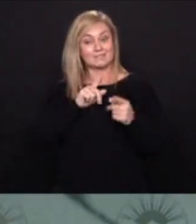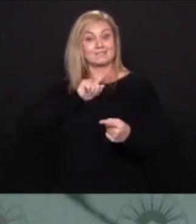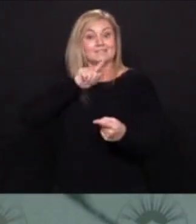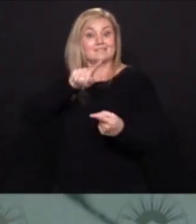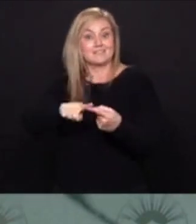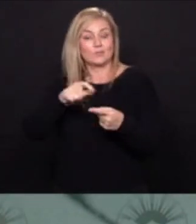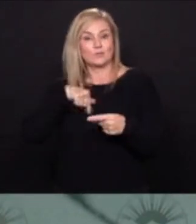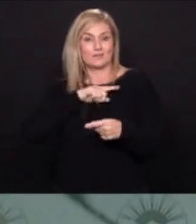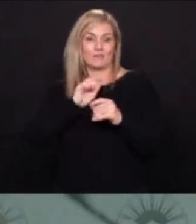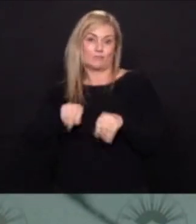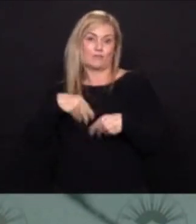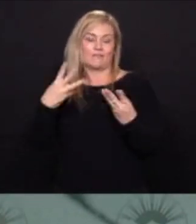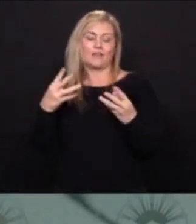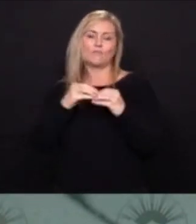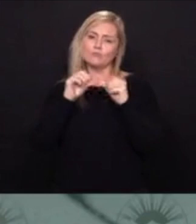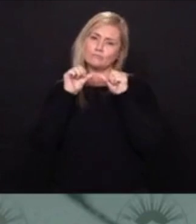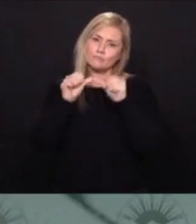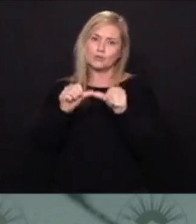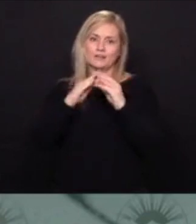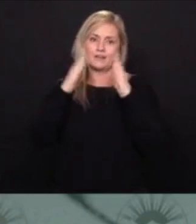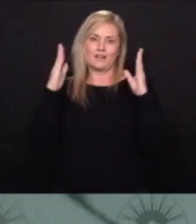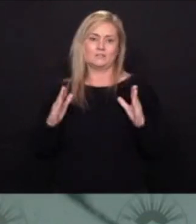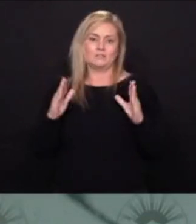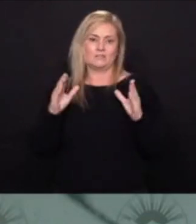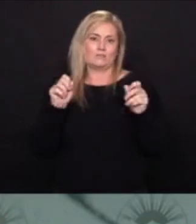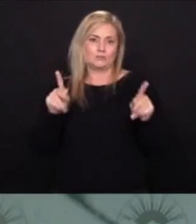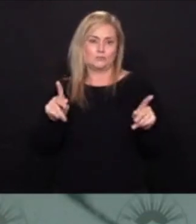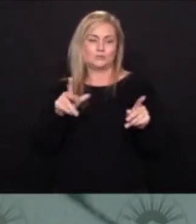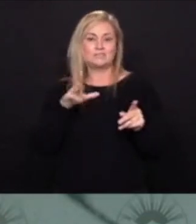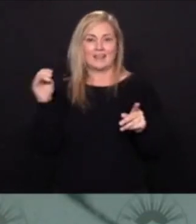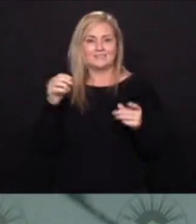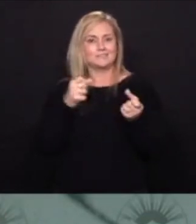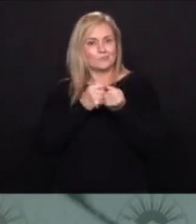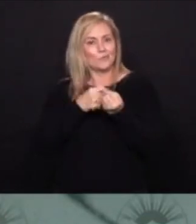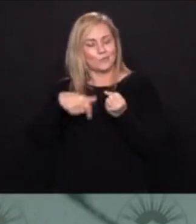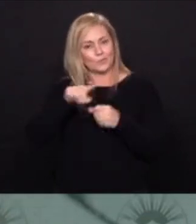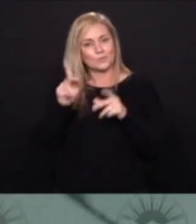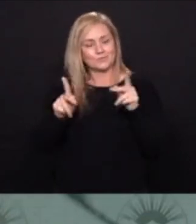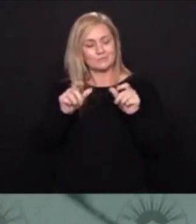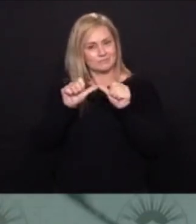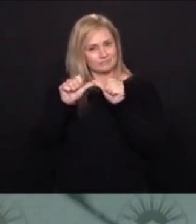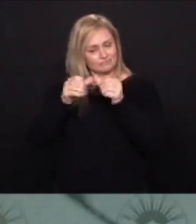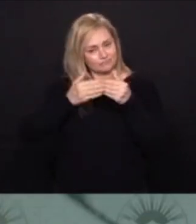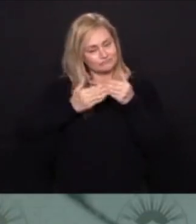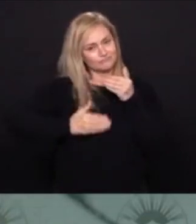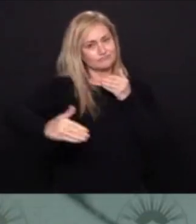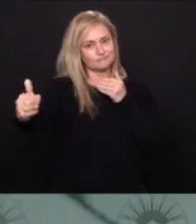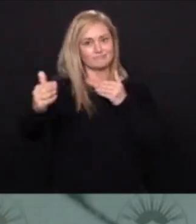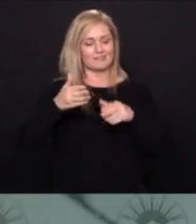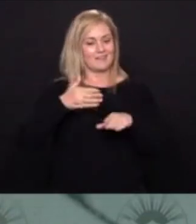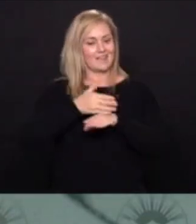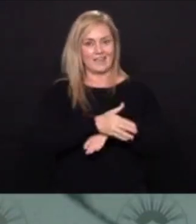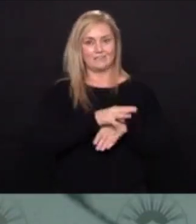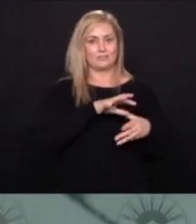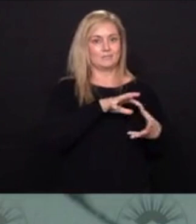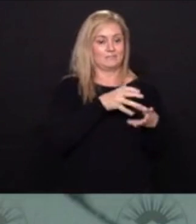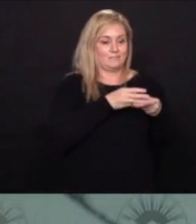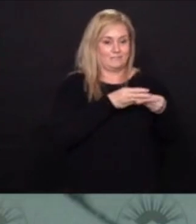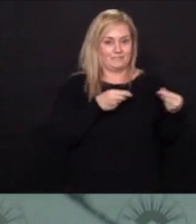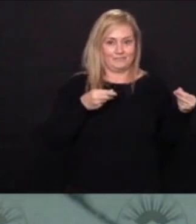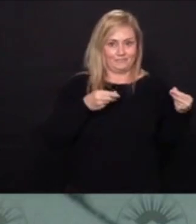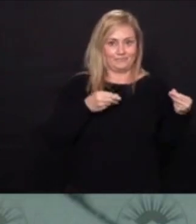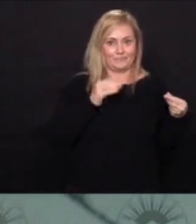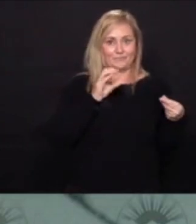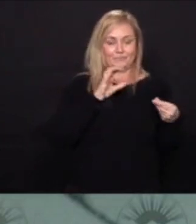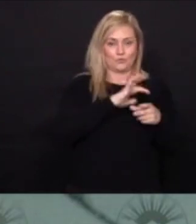housing options to keep people supported far beyond the time of the pandemic. I want to take a